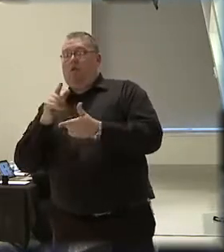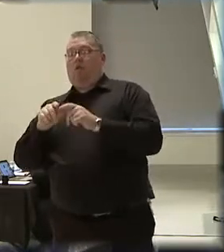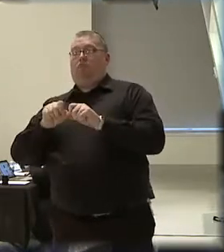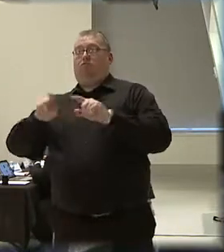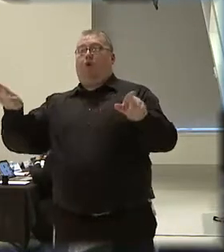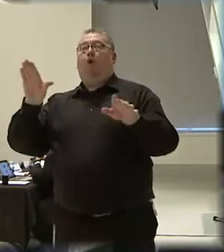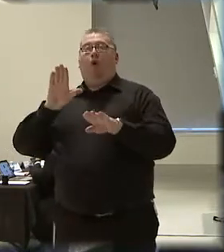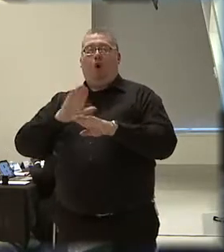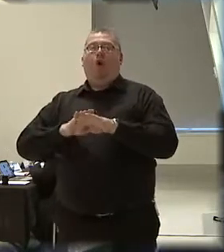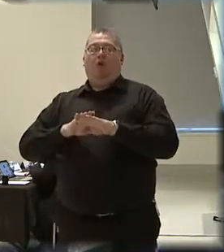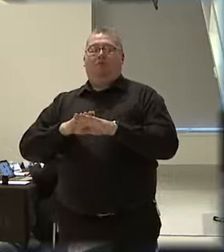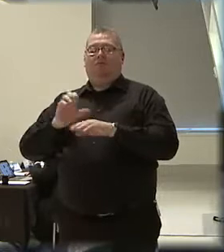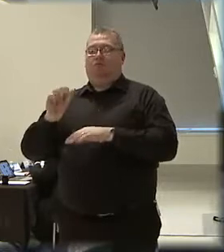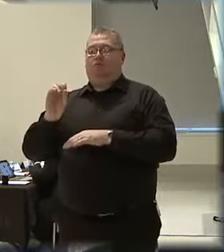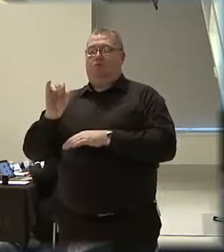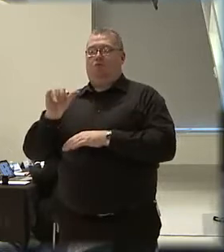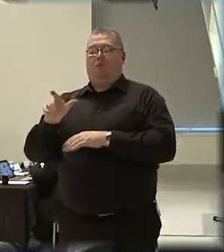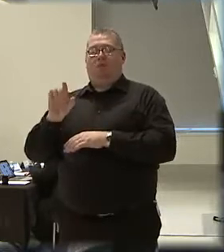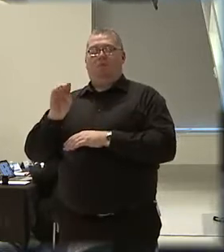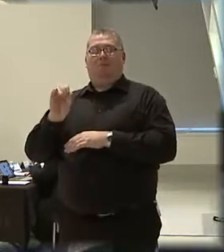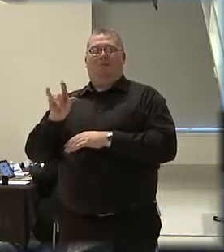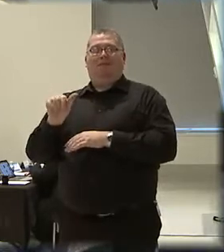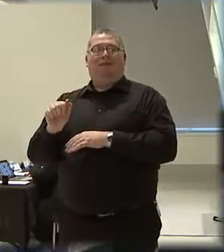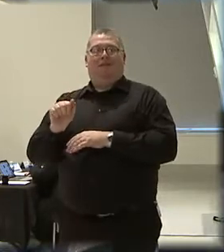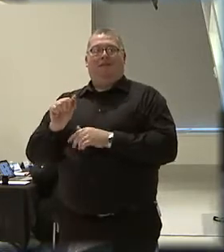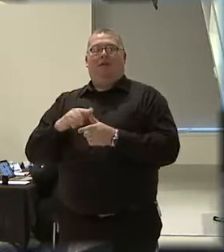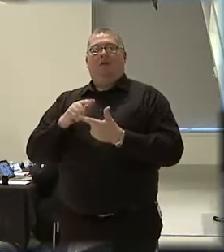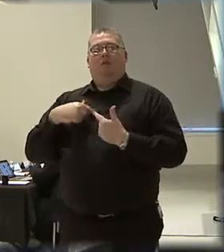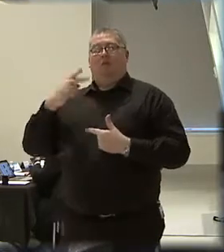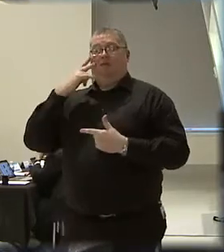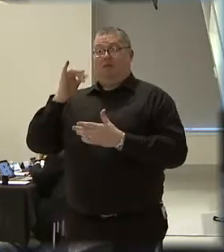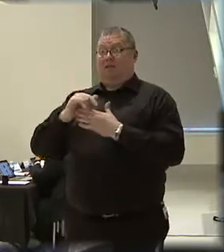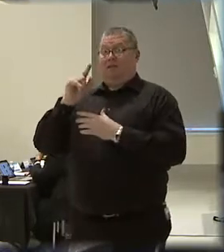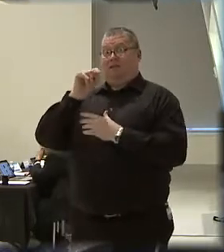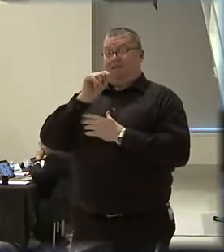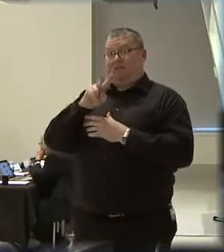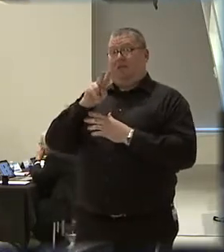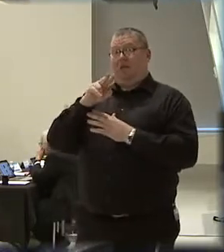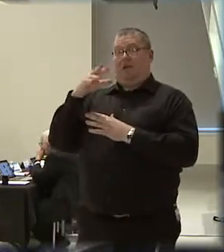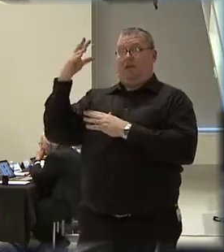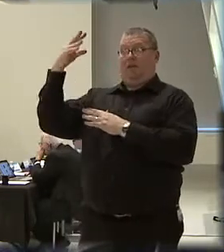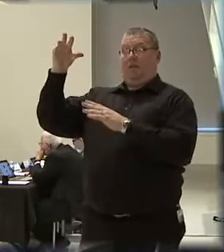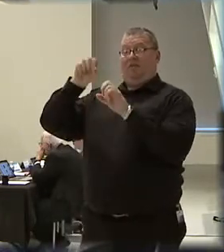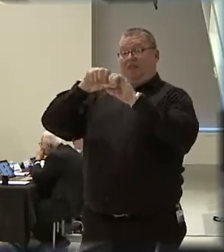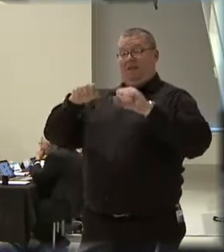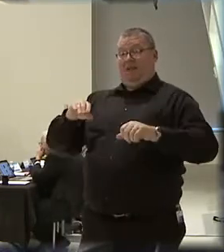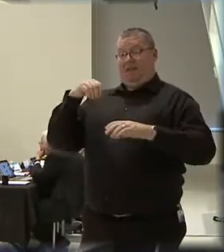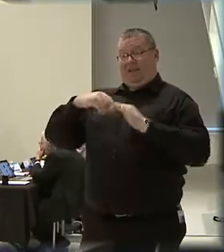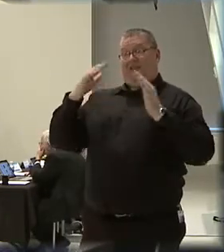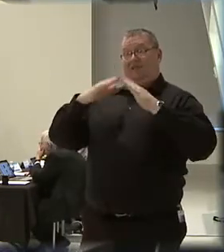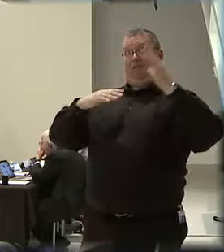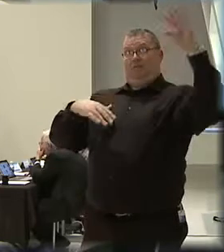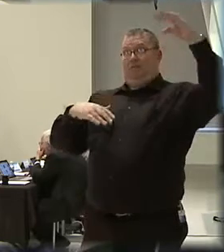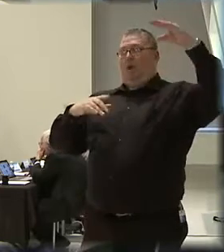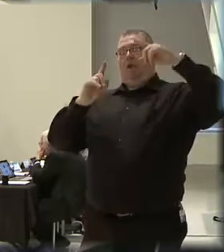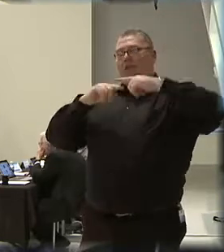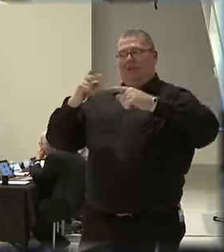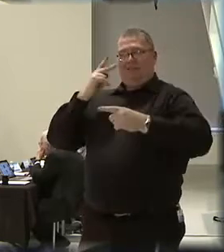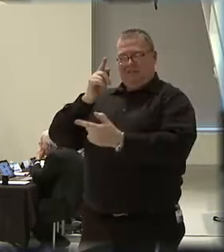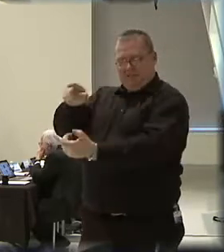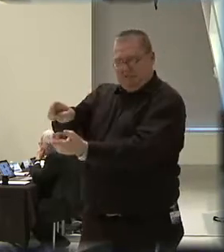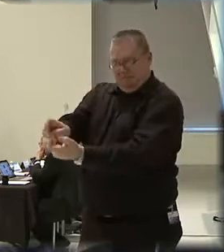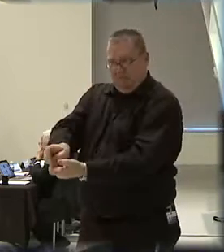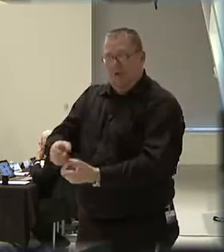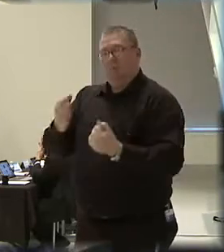sites. Although we had an adequate CCTV camera system, it was not capable of capturing sound. An increasing number